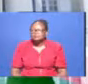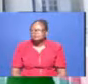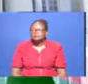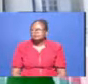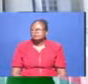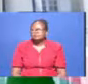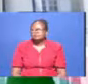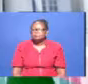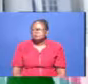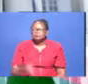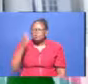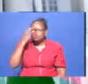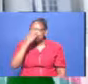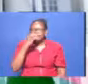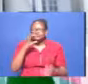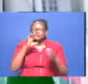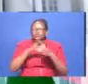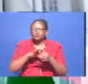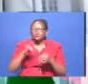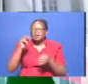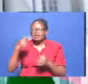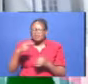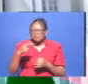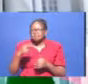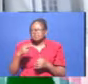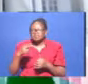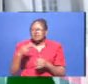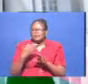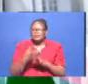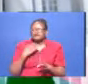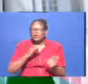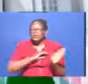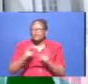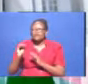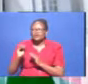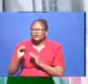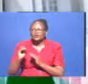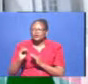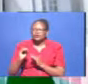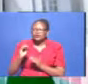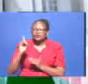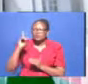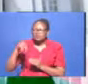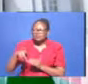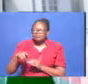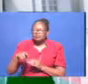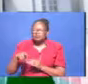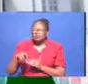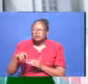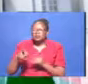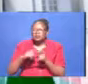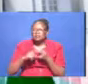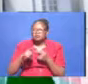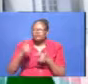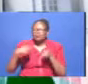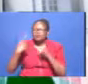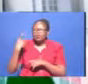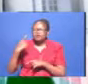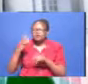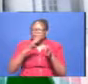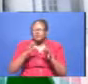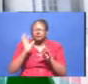Karua joined Kenneth Matiba's Ford Asili Party before moving to the Democratic Party of Kenya DP, where she won the party nominations